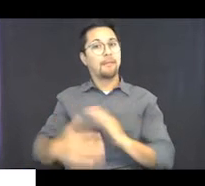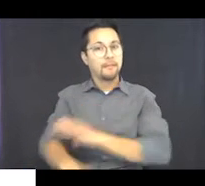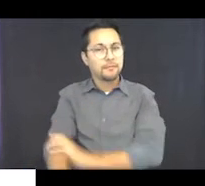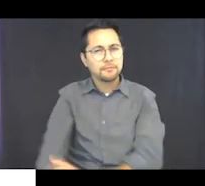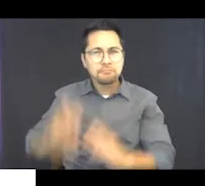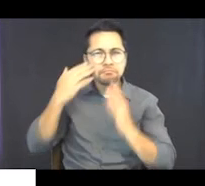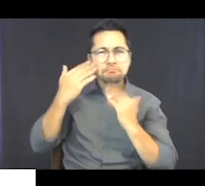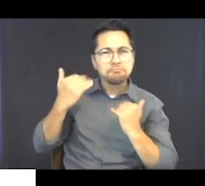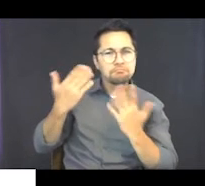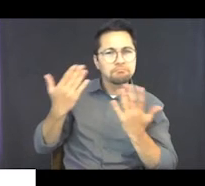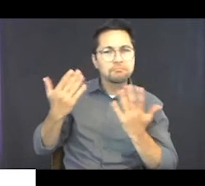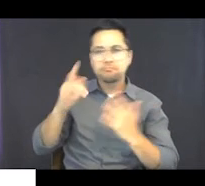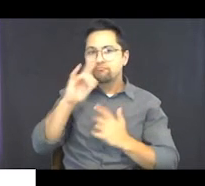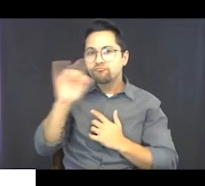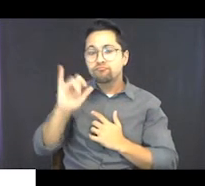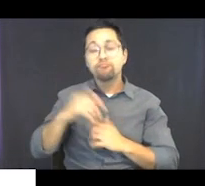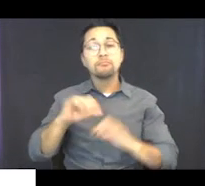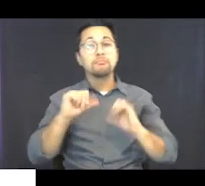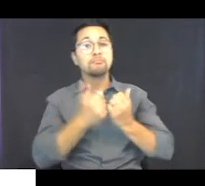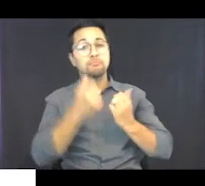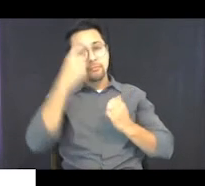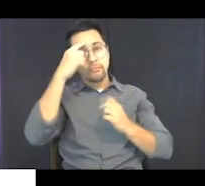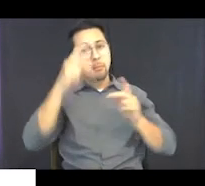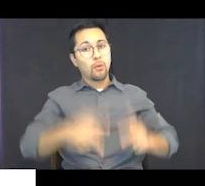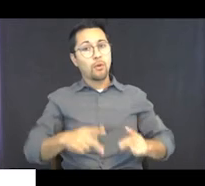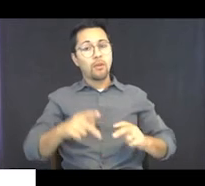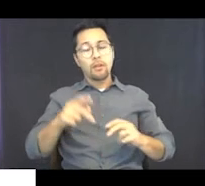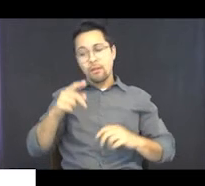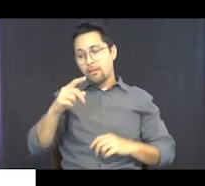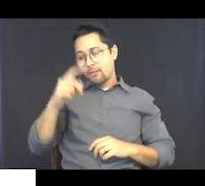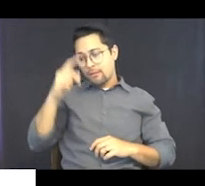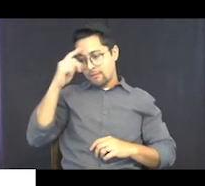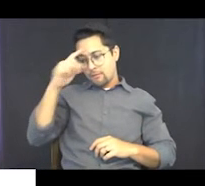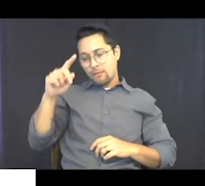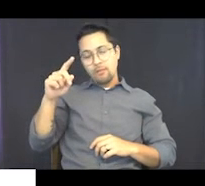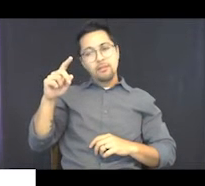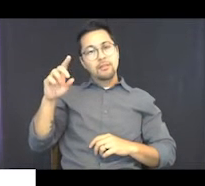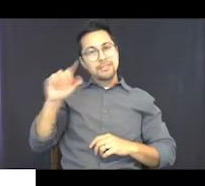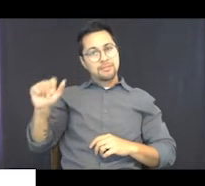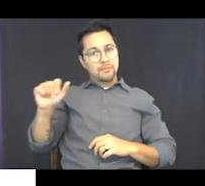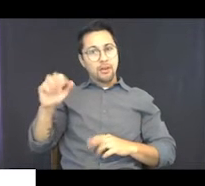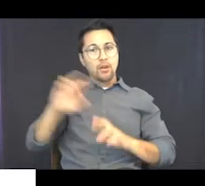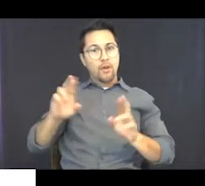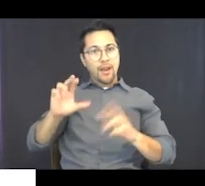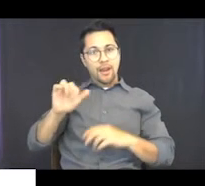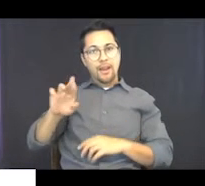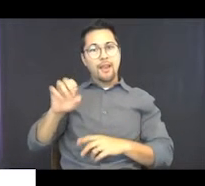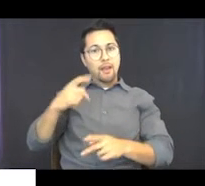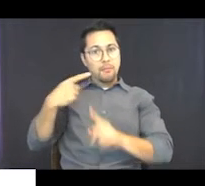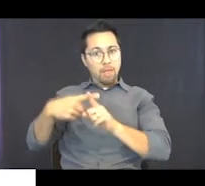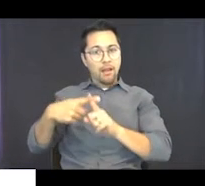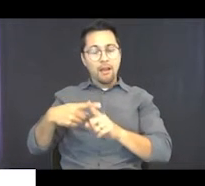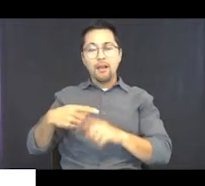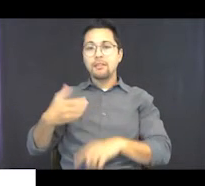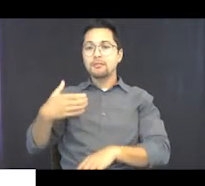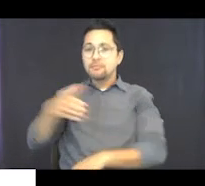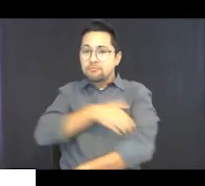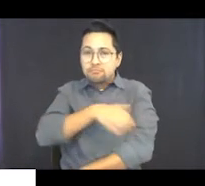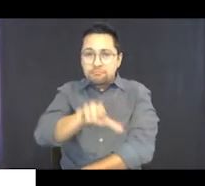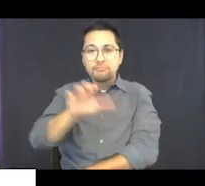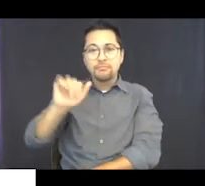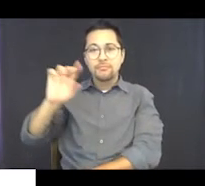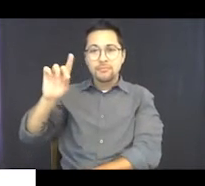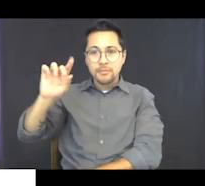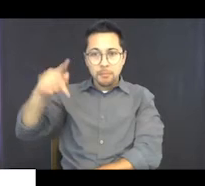The Agency for Persons with Disabilities Consumer Corrected Care Plus program empowers APD consumers to manage